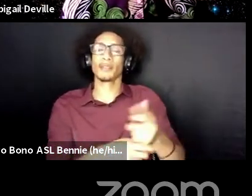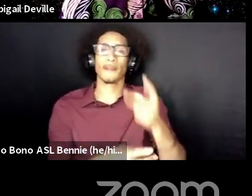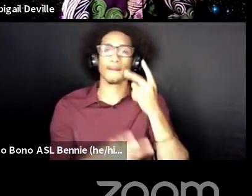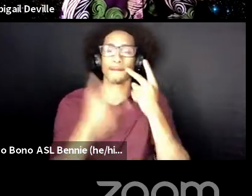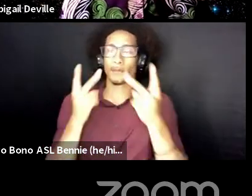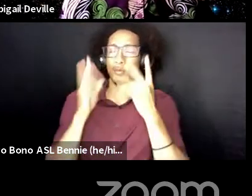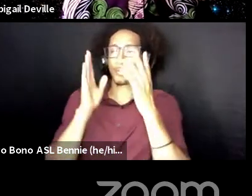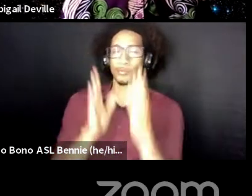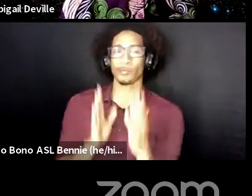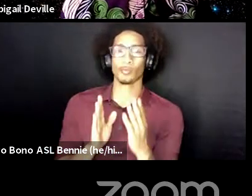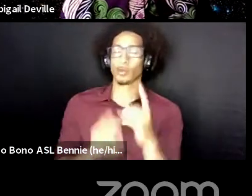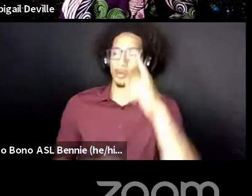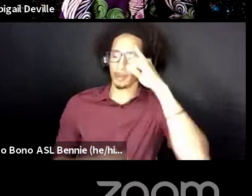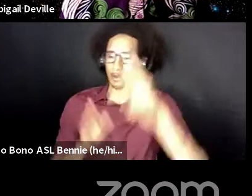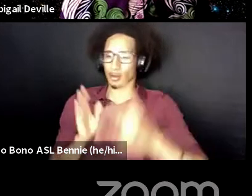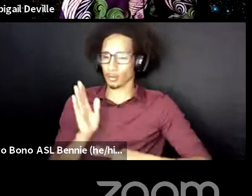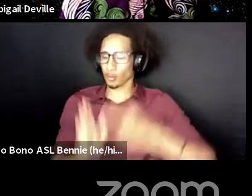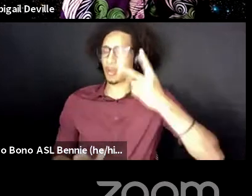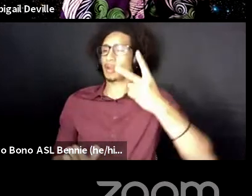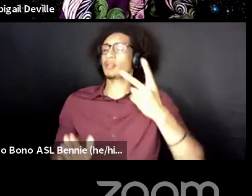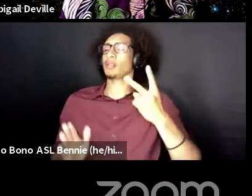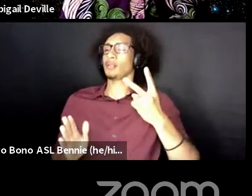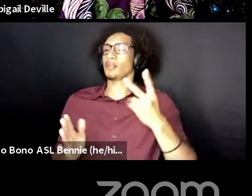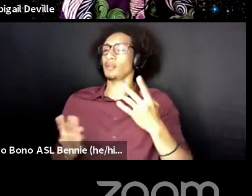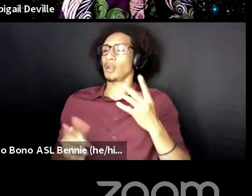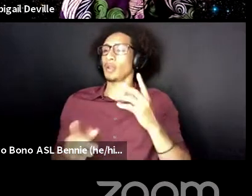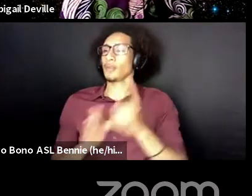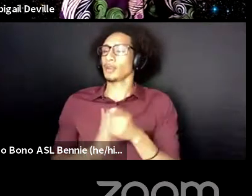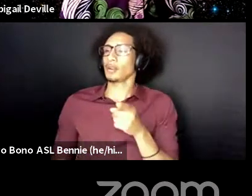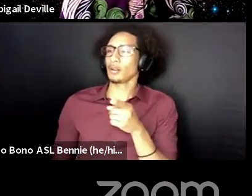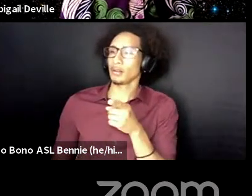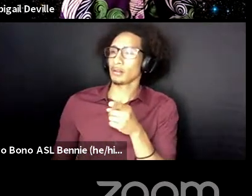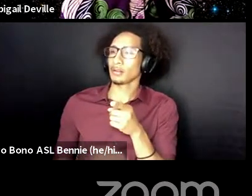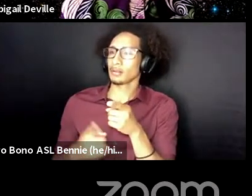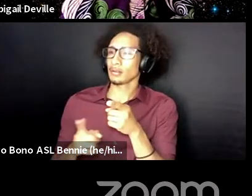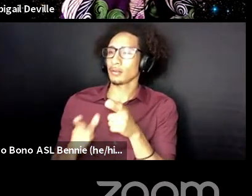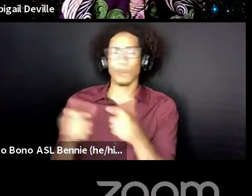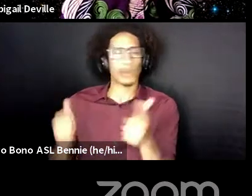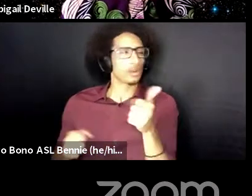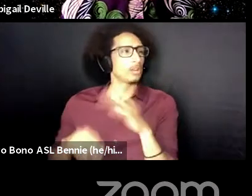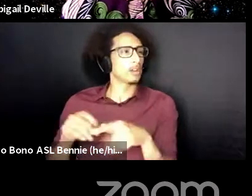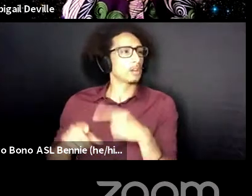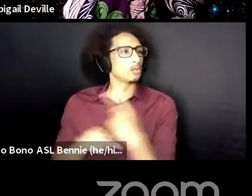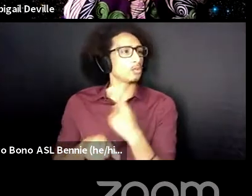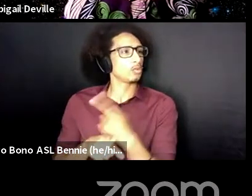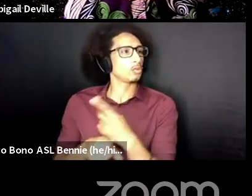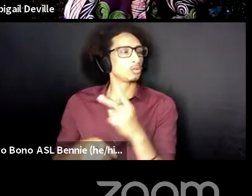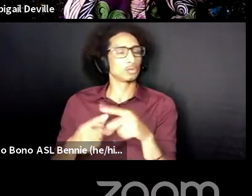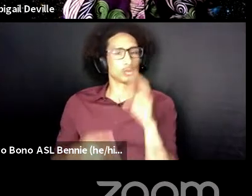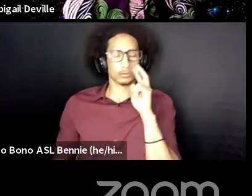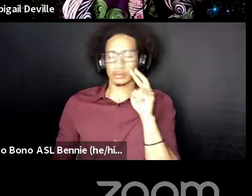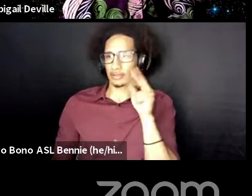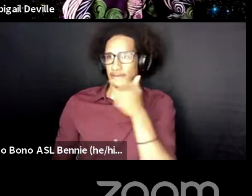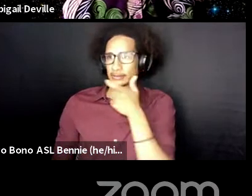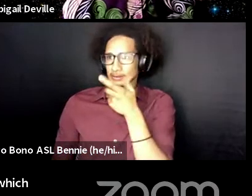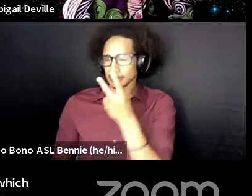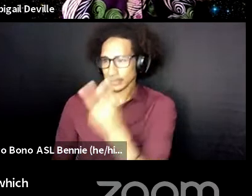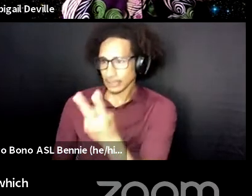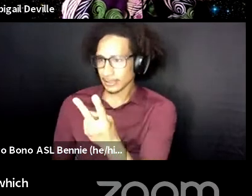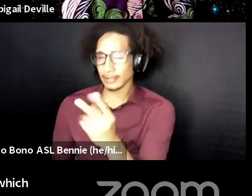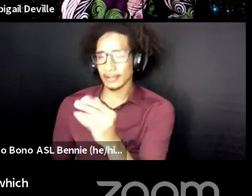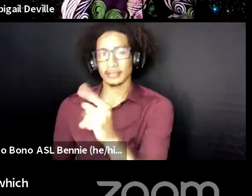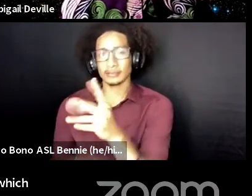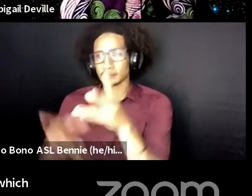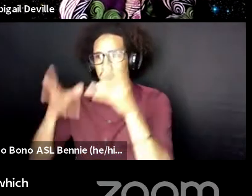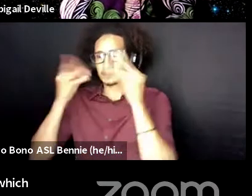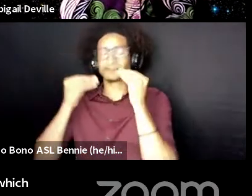object again at its normal scale outside the gallery, maybe in their homes. So when making these works, that was a nice opportunity for me